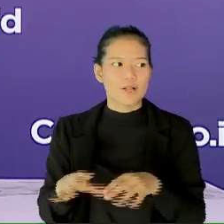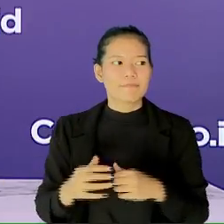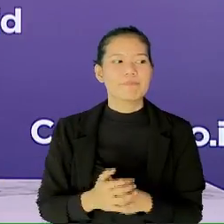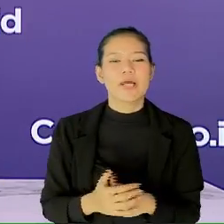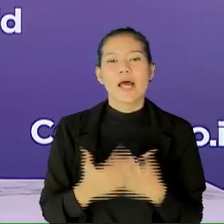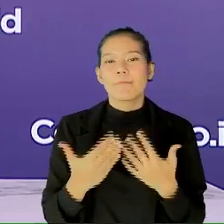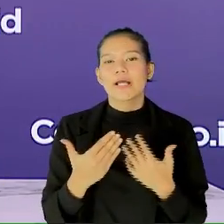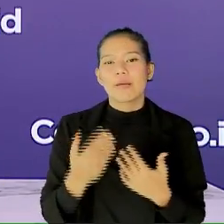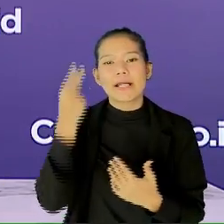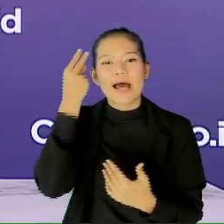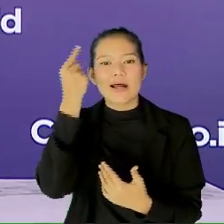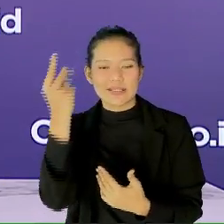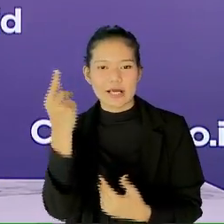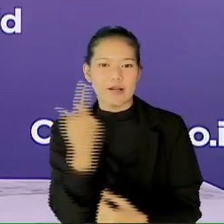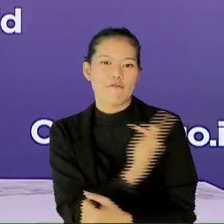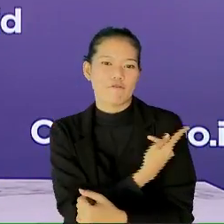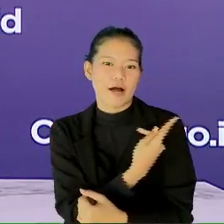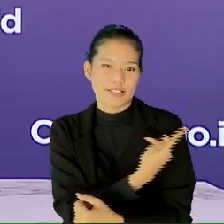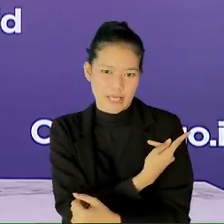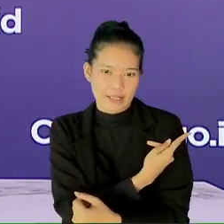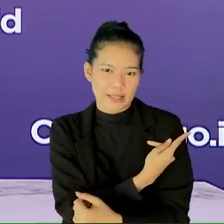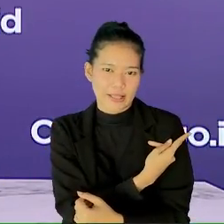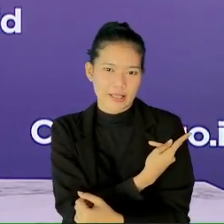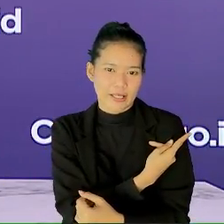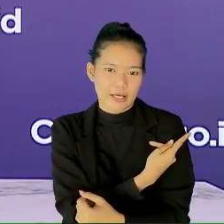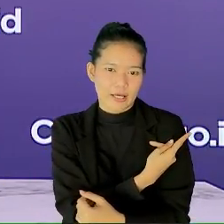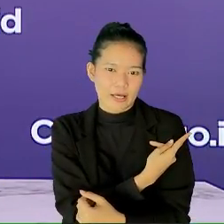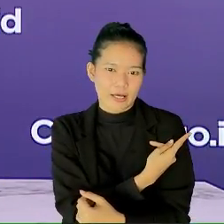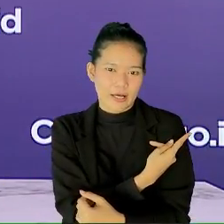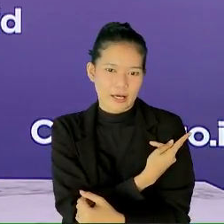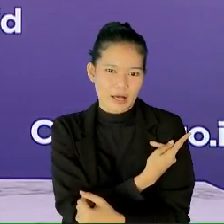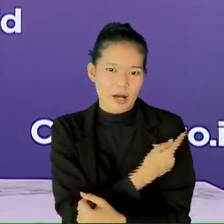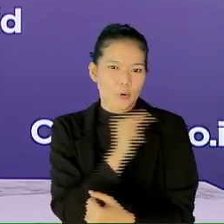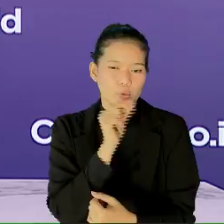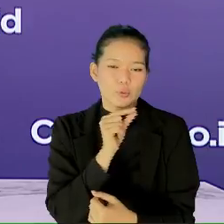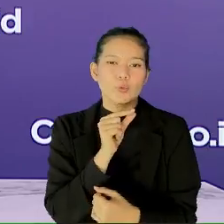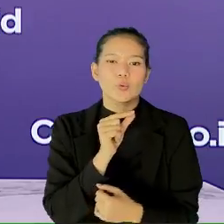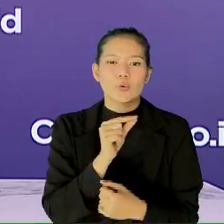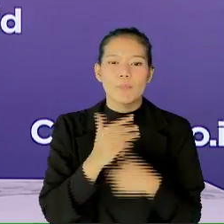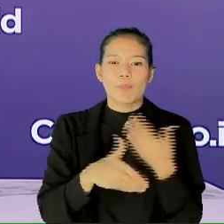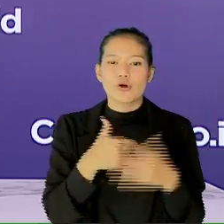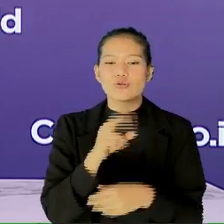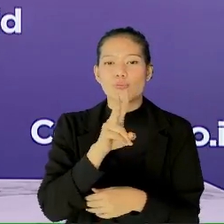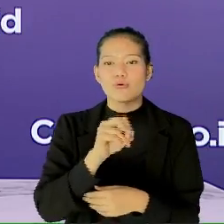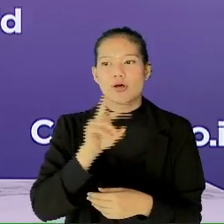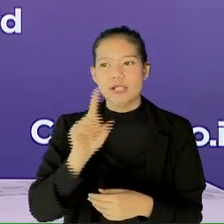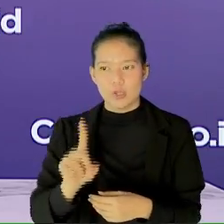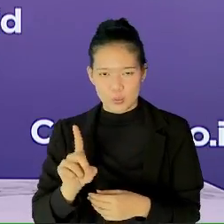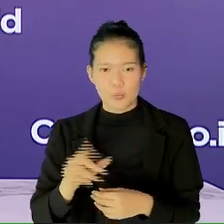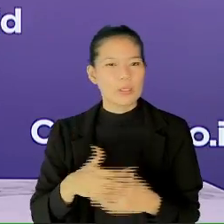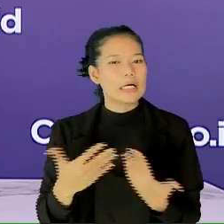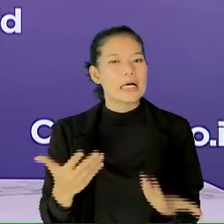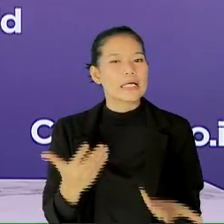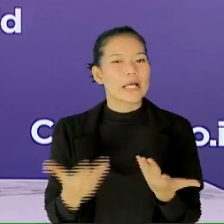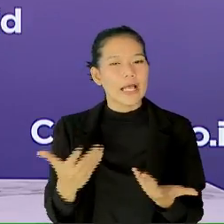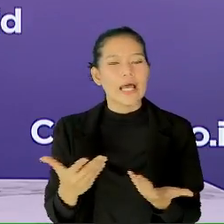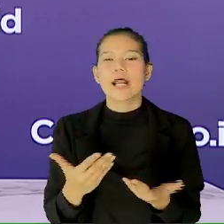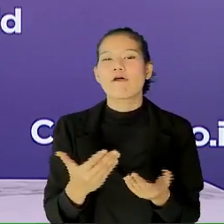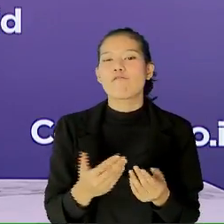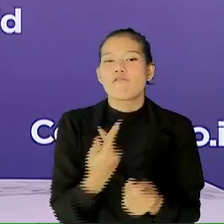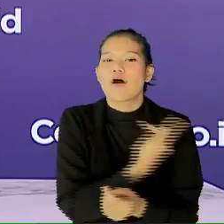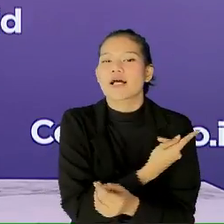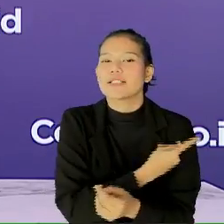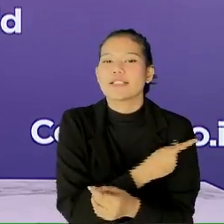booster vaccination for the people mentioned to be carried out in 2022? What vaccine will be used for this booster